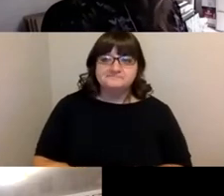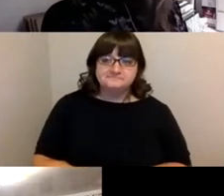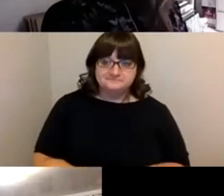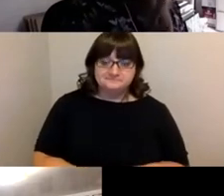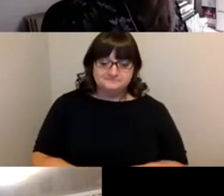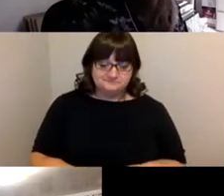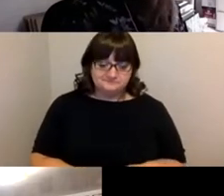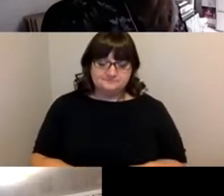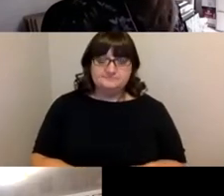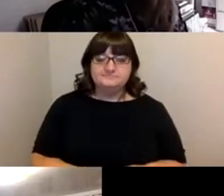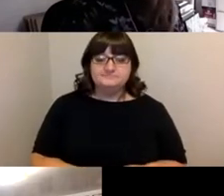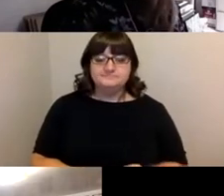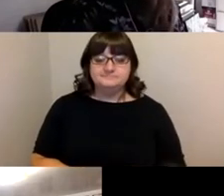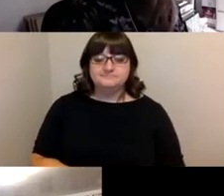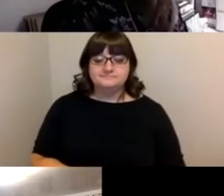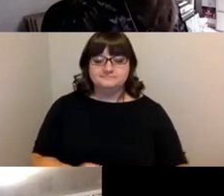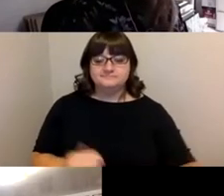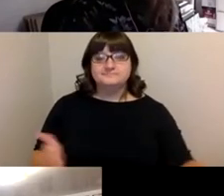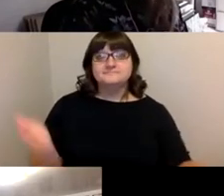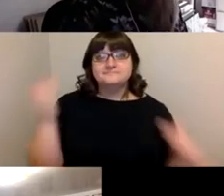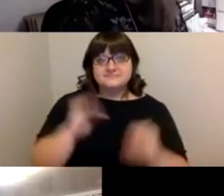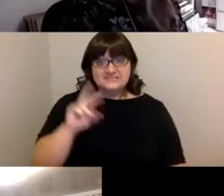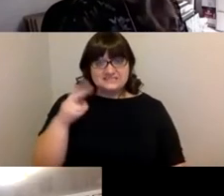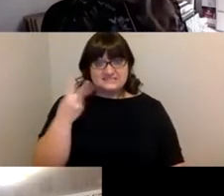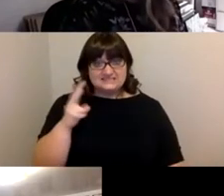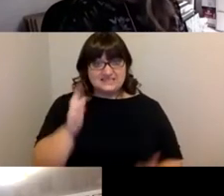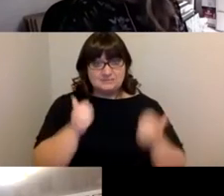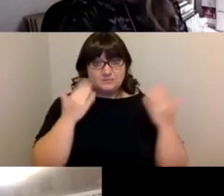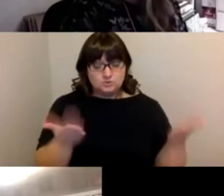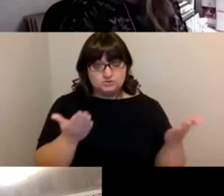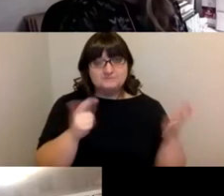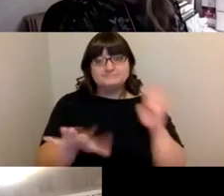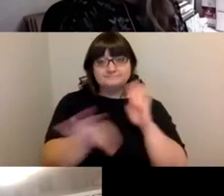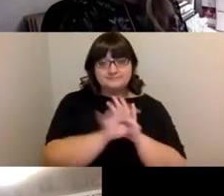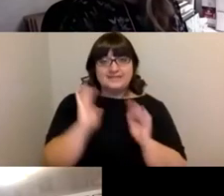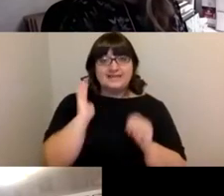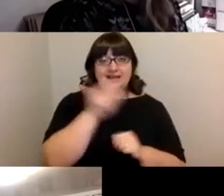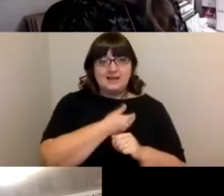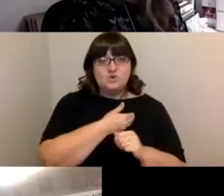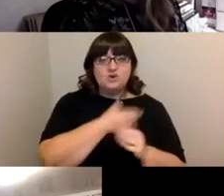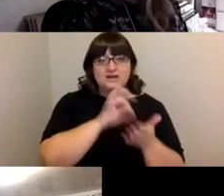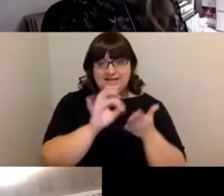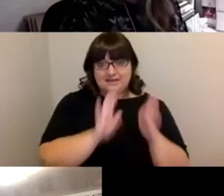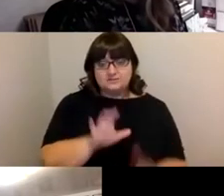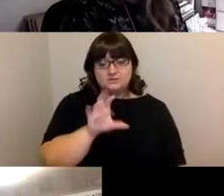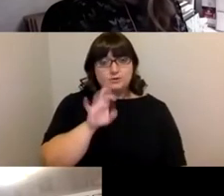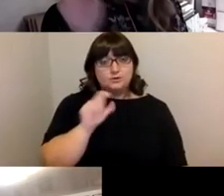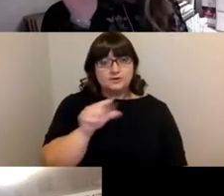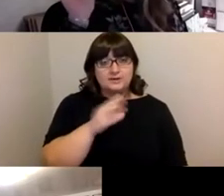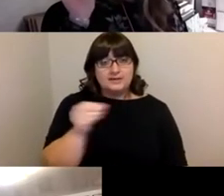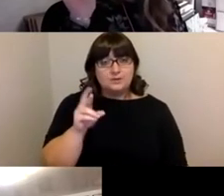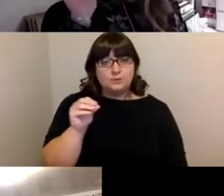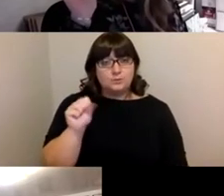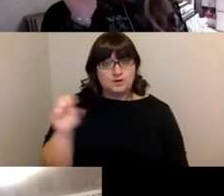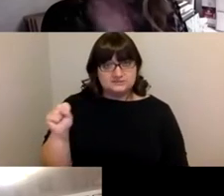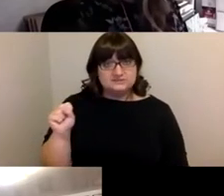Okay, and the second motion is the appointment of our accountant, Craig and Ross. Do I